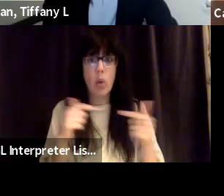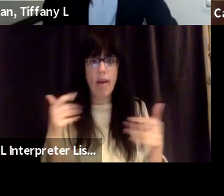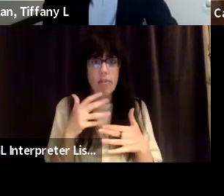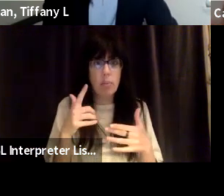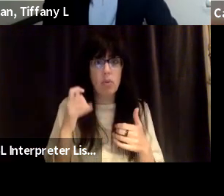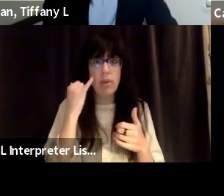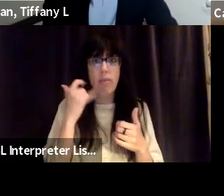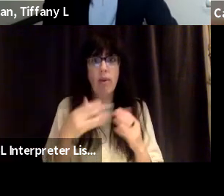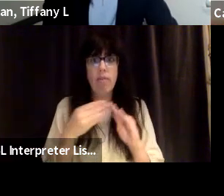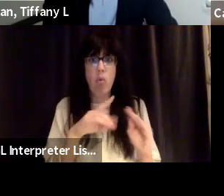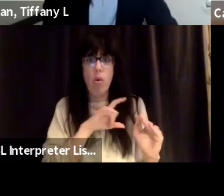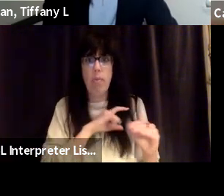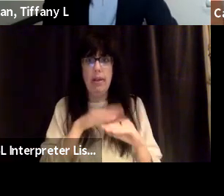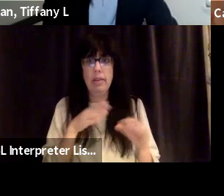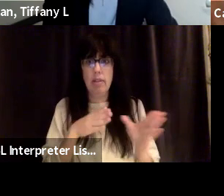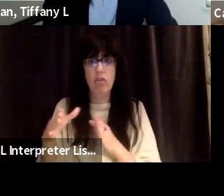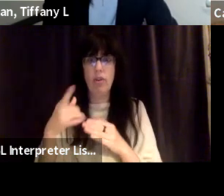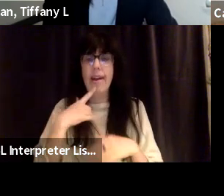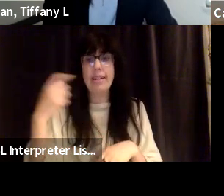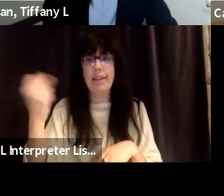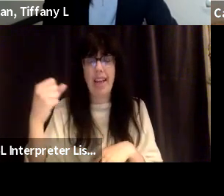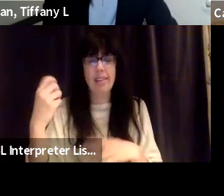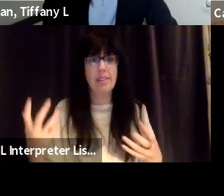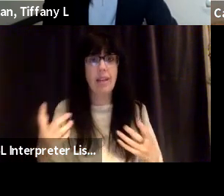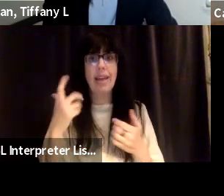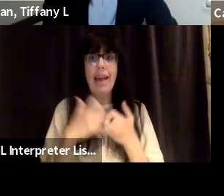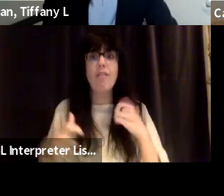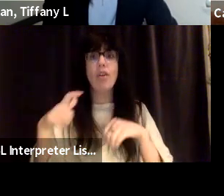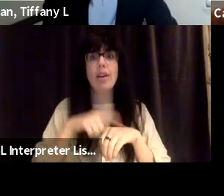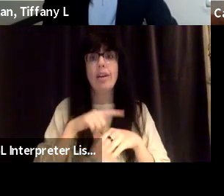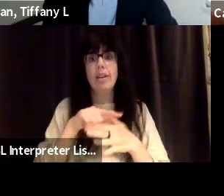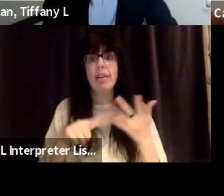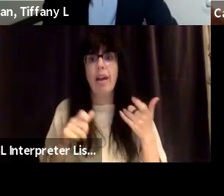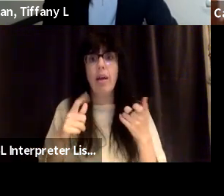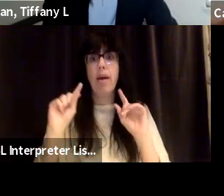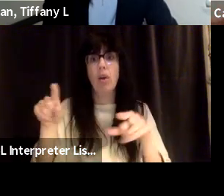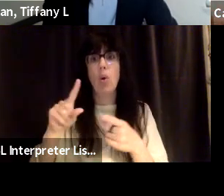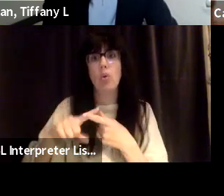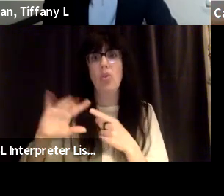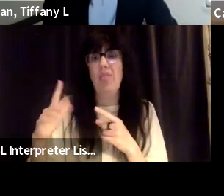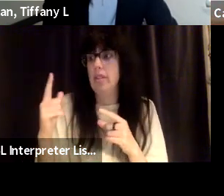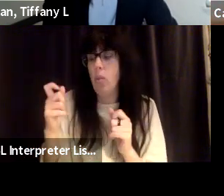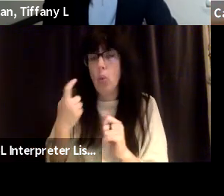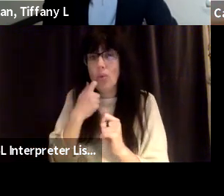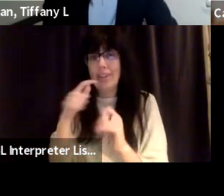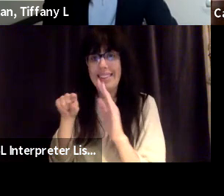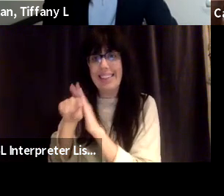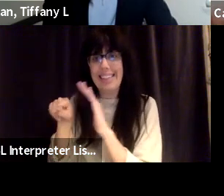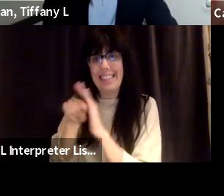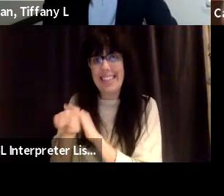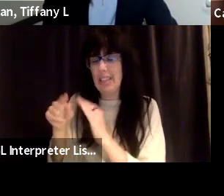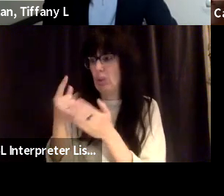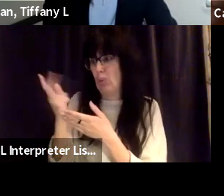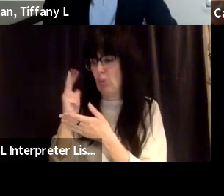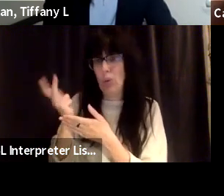police in the streets? Because I say yes, actually. I say that every time I bike down 35th Street where we had someone killed 2 weeks ago,